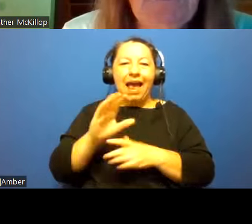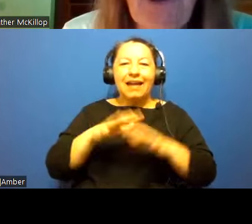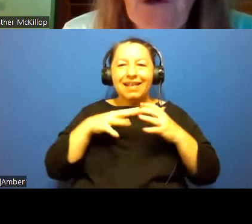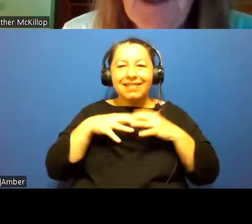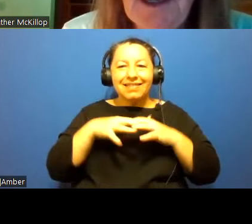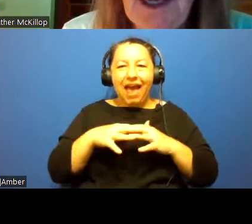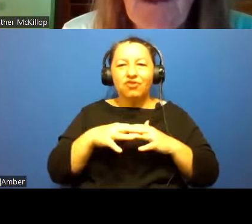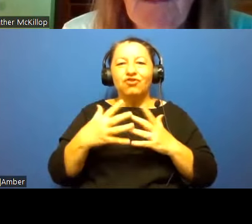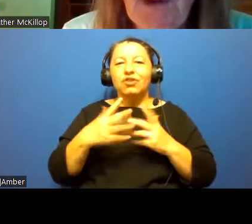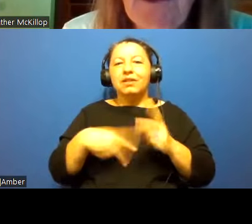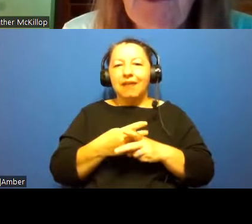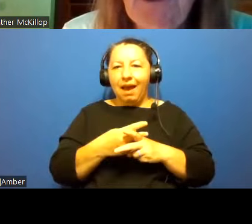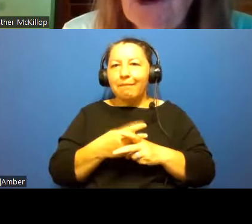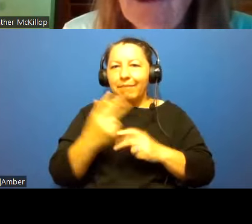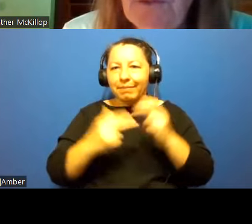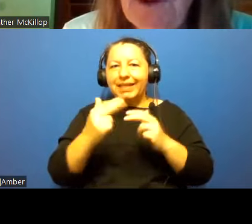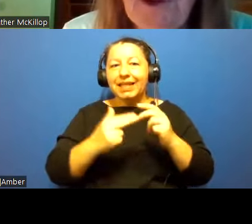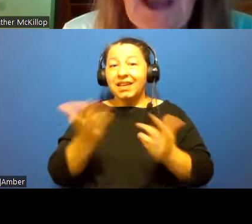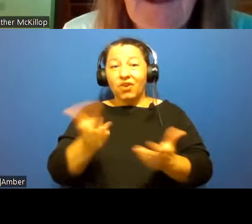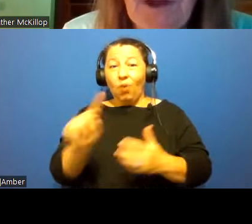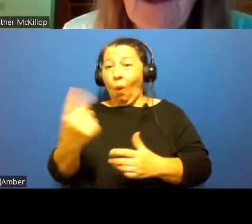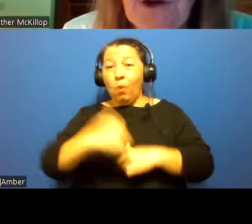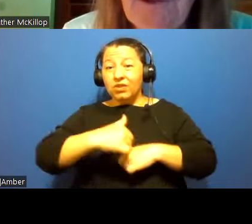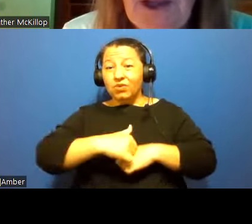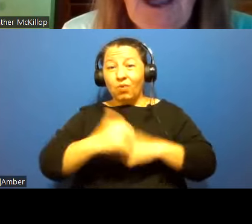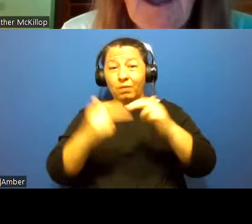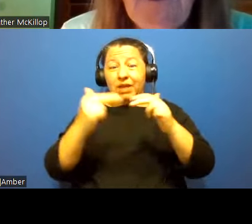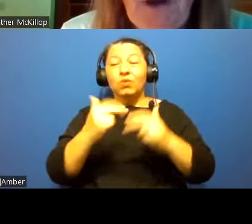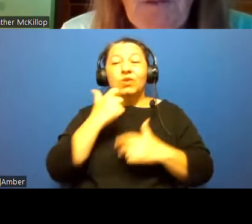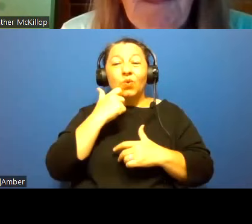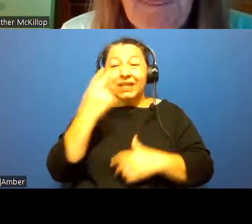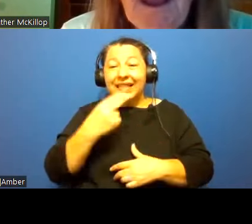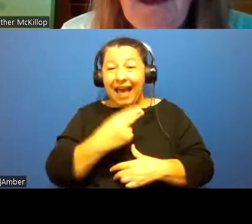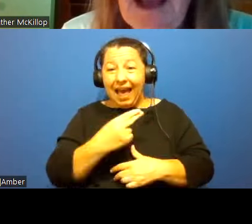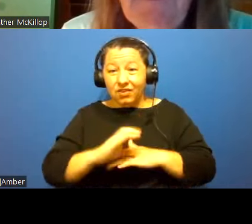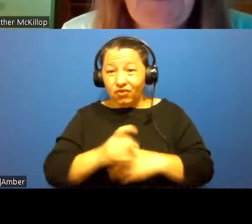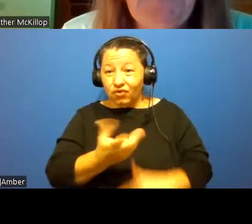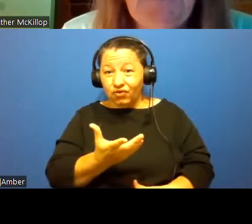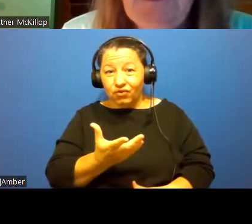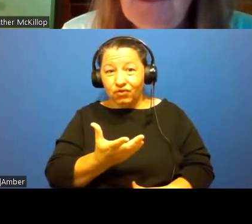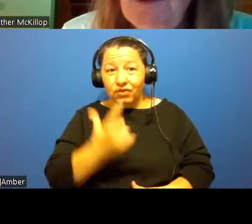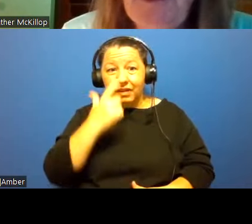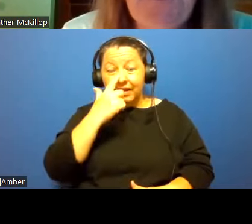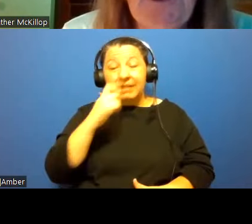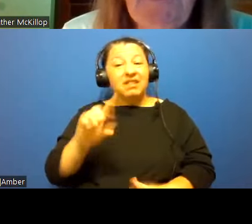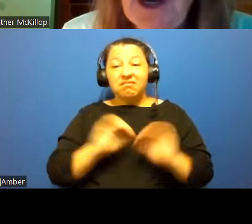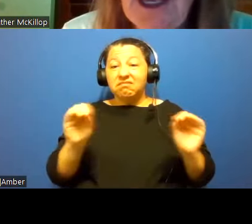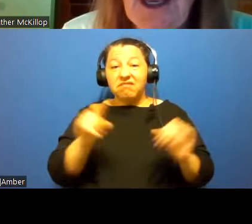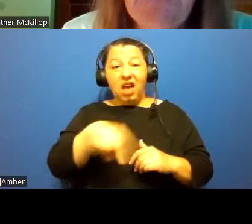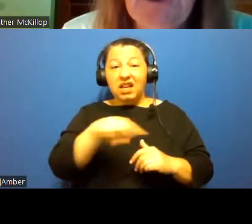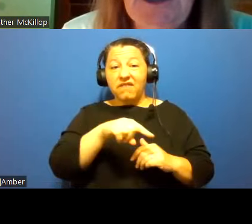only stone building was a church, a recent Catholic church. So none of this would